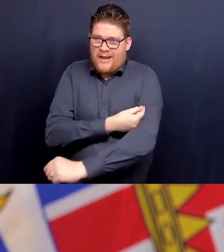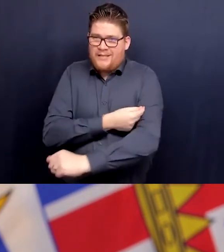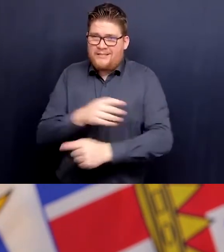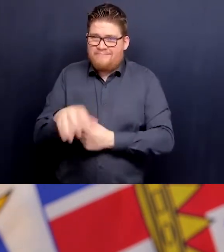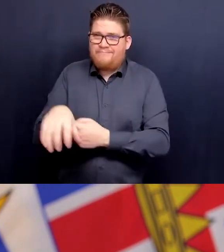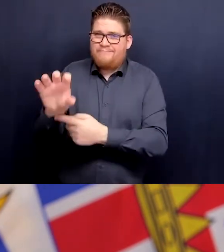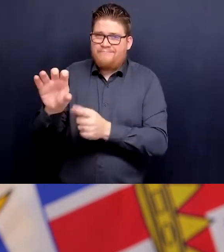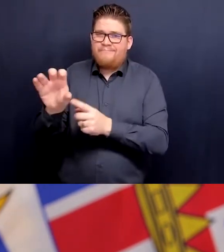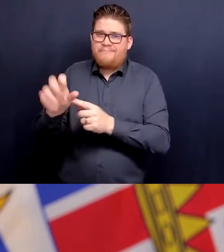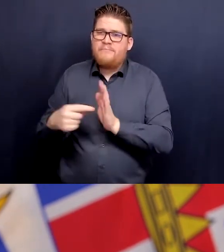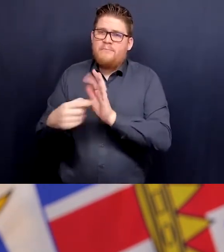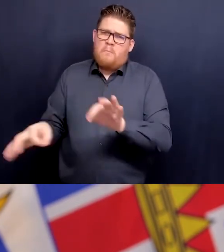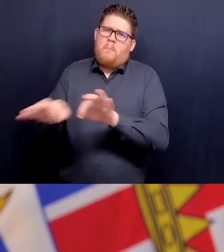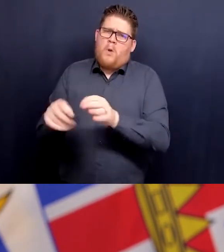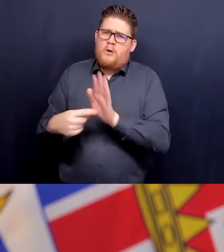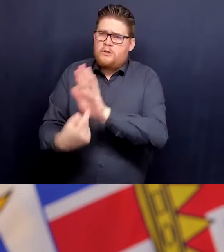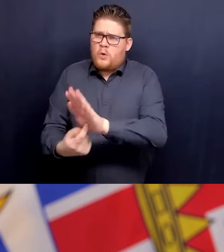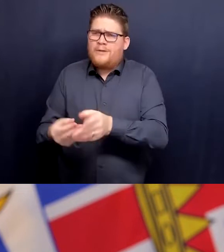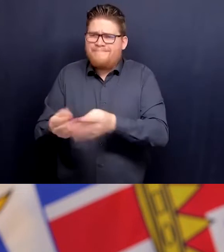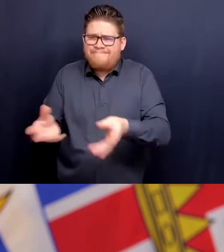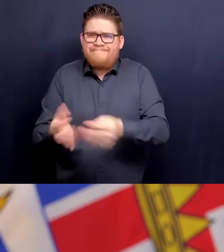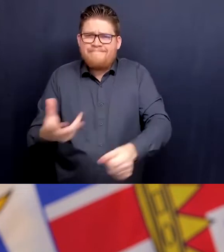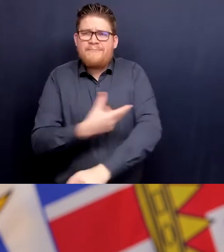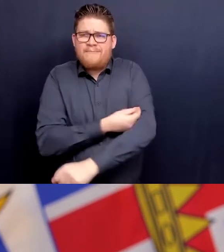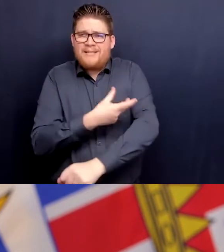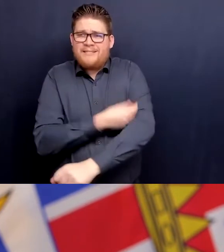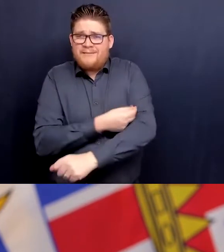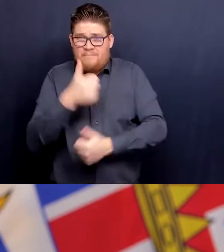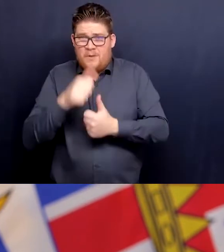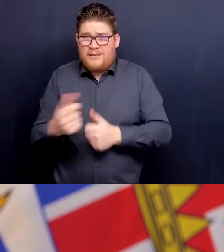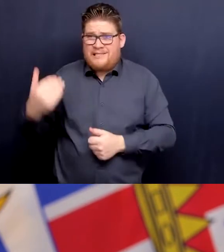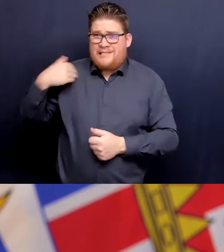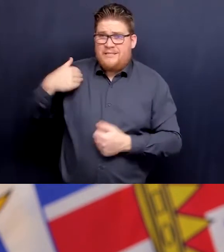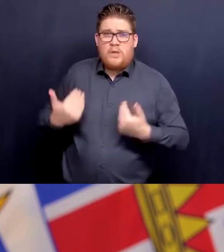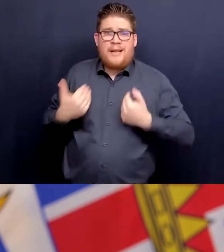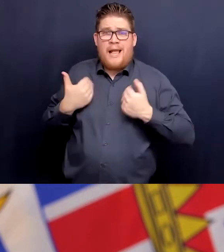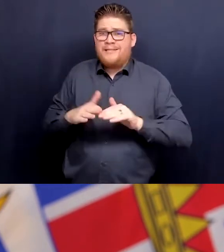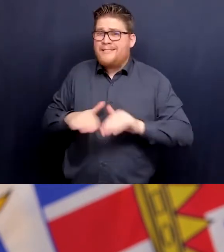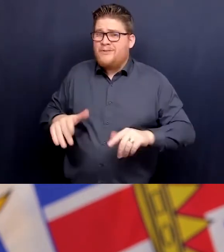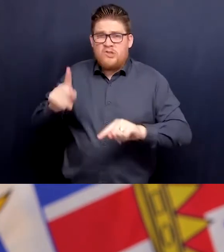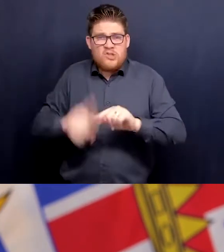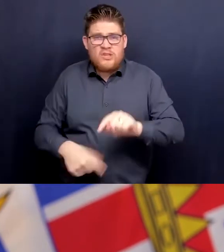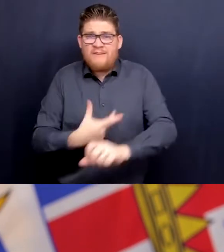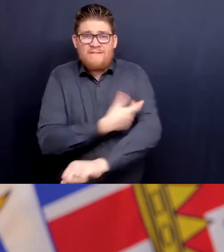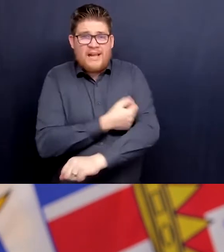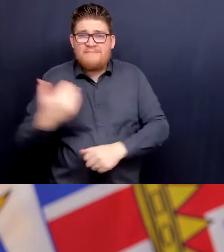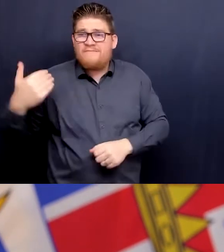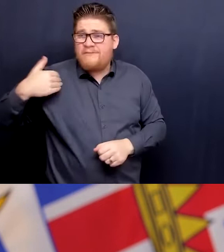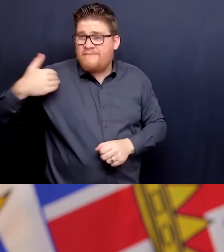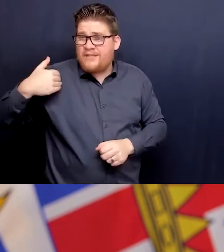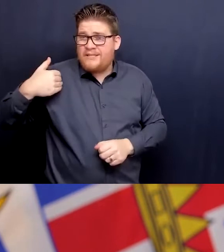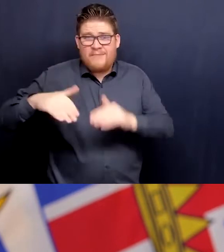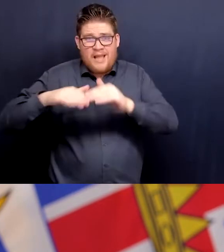vaccine available. And as you remember, at that time, younger children were not yet eligible for vaccination, so under 17, making sure that people